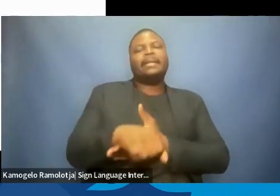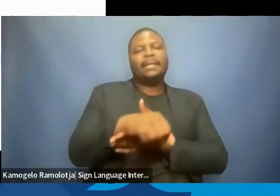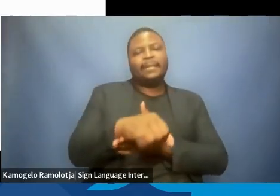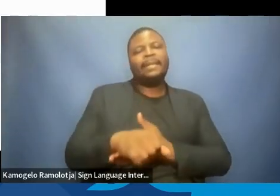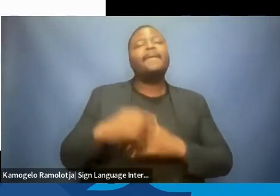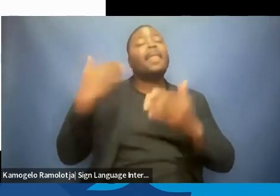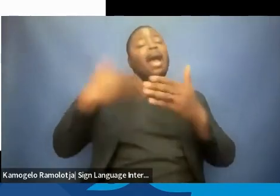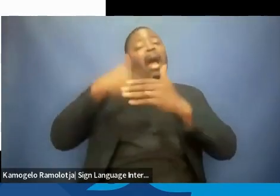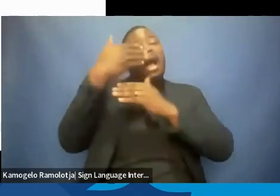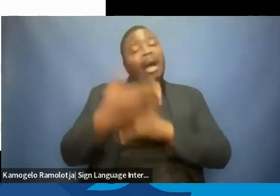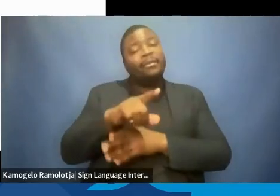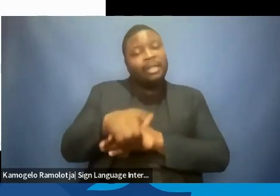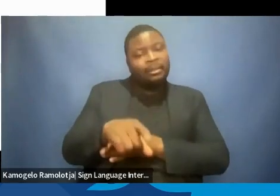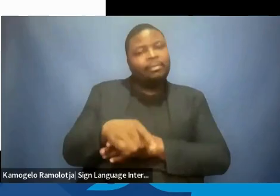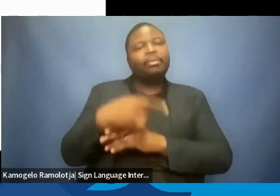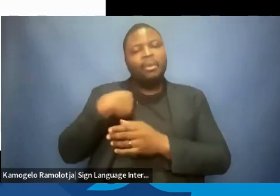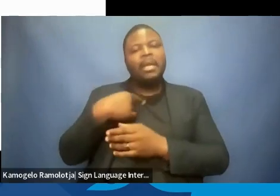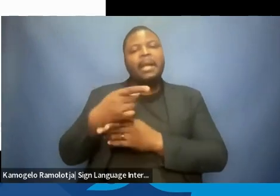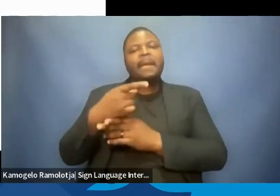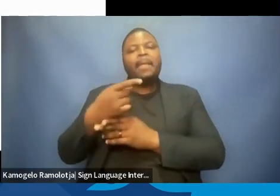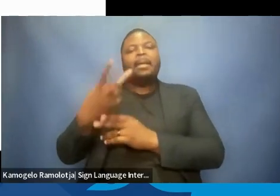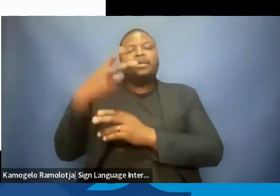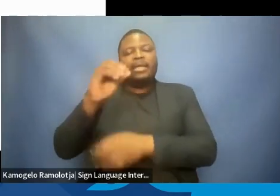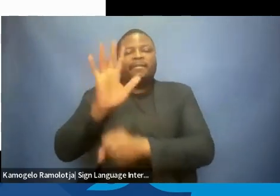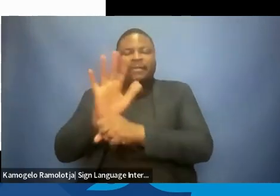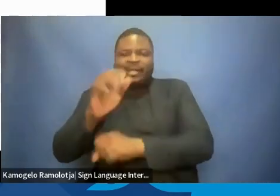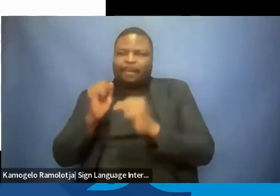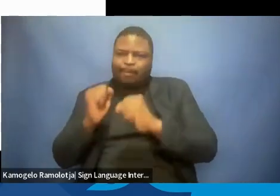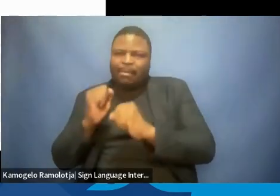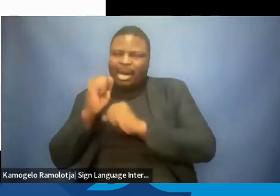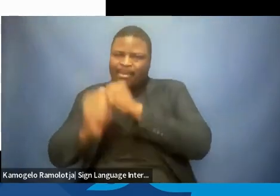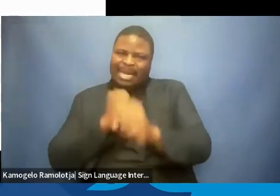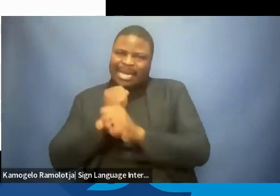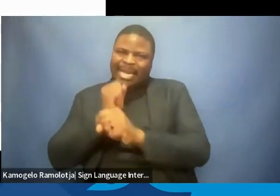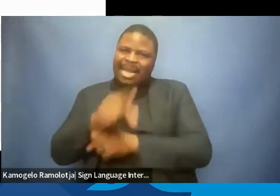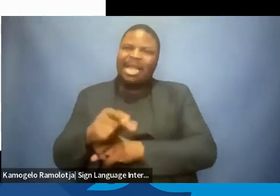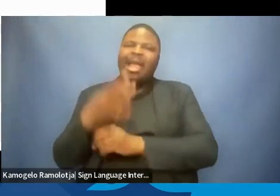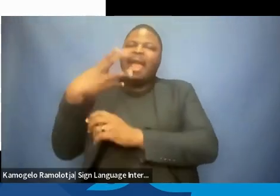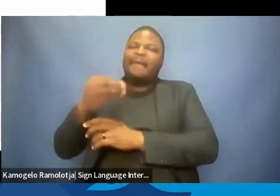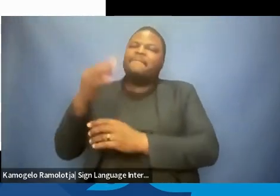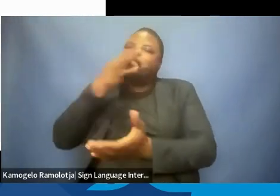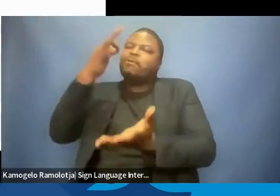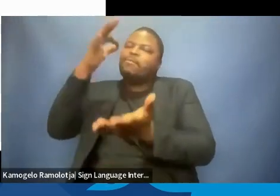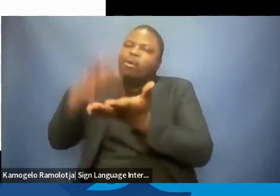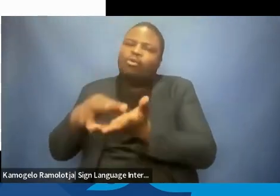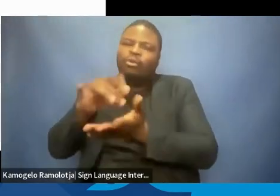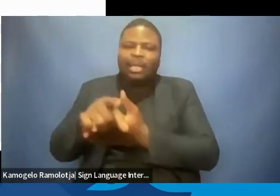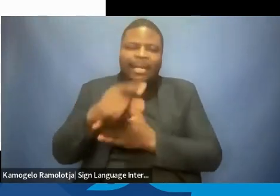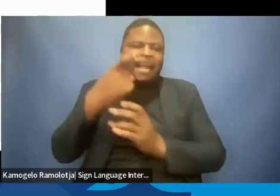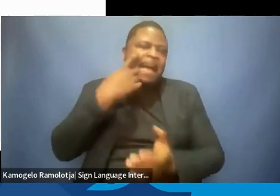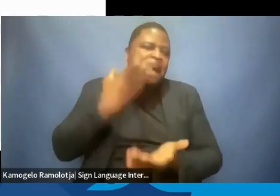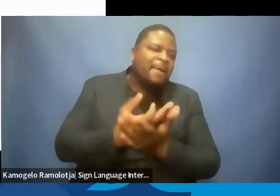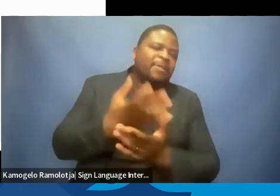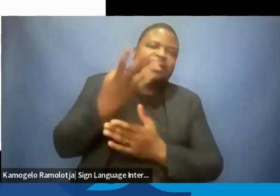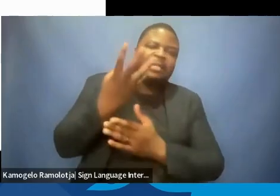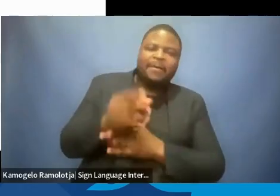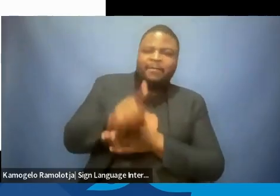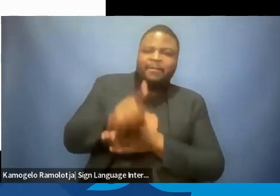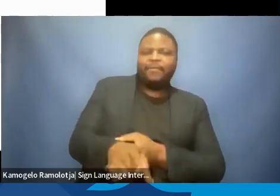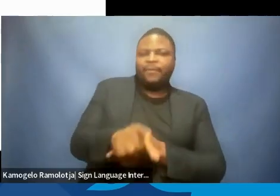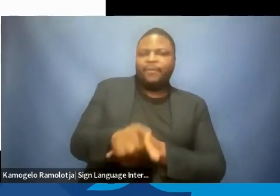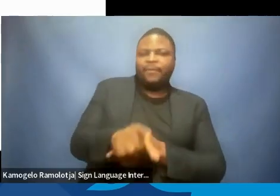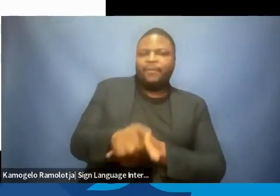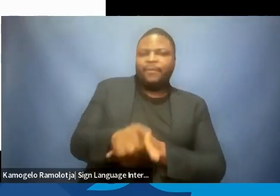at a drug and substance abuse summit, which then culminated in the city requesting the Department of Family Medicine to put forth